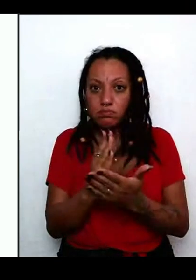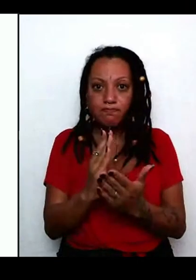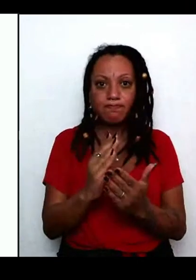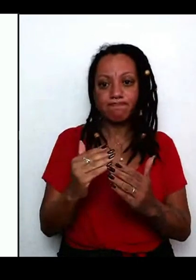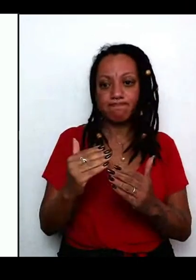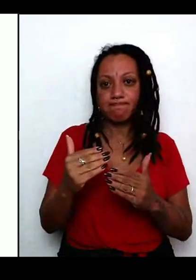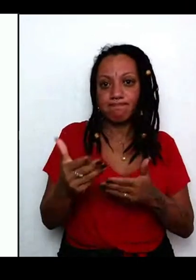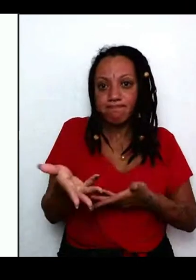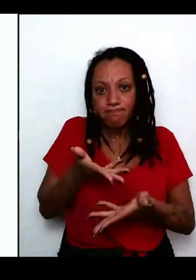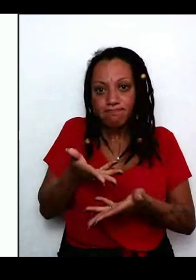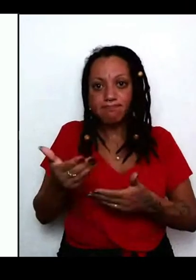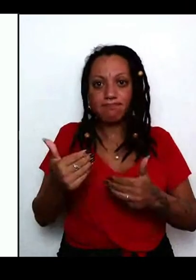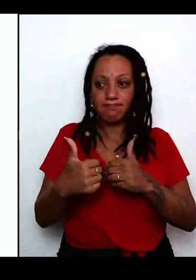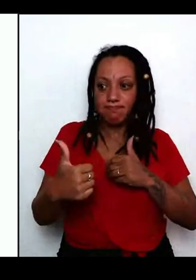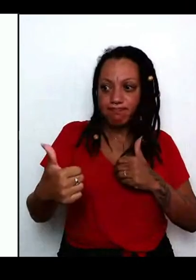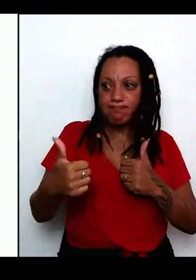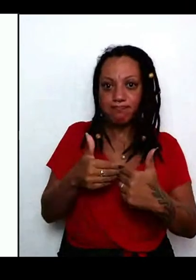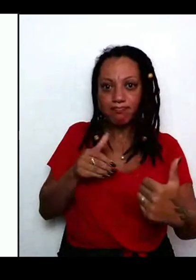to the ocean